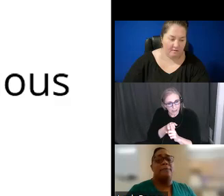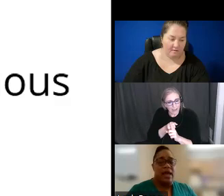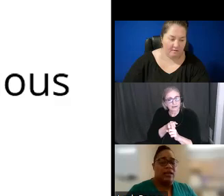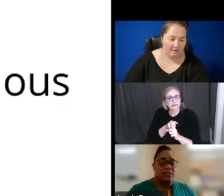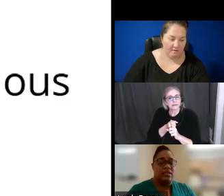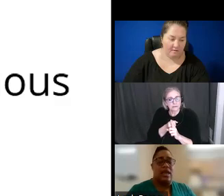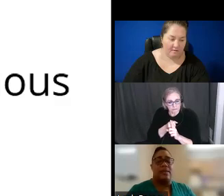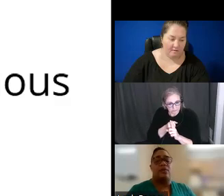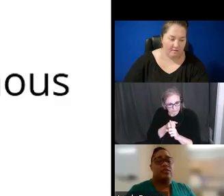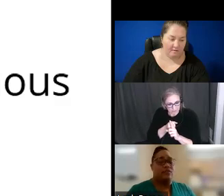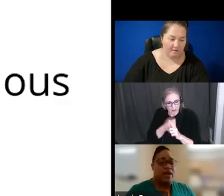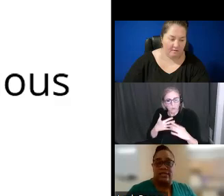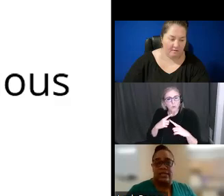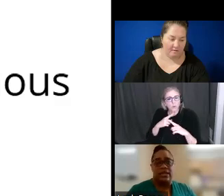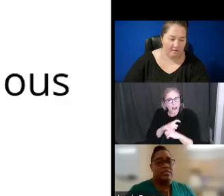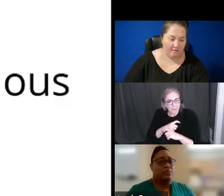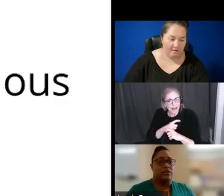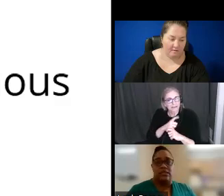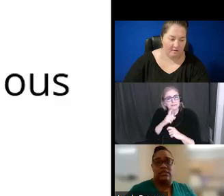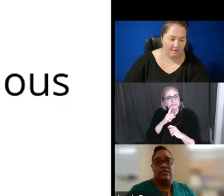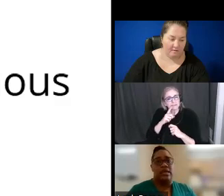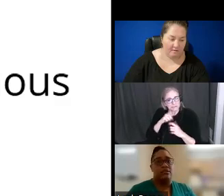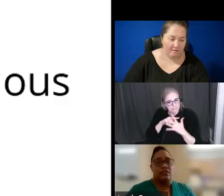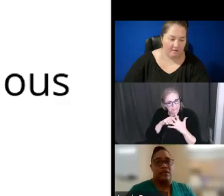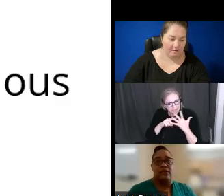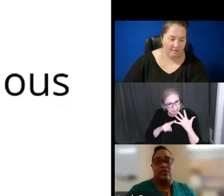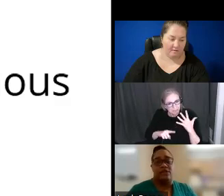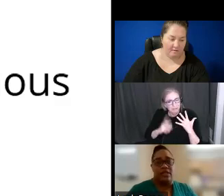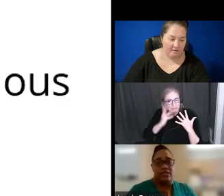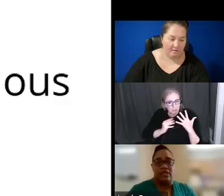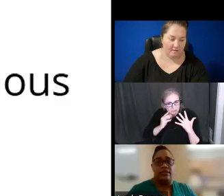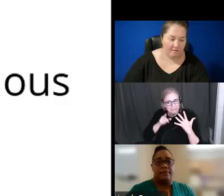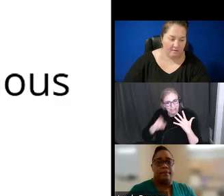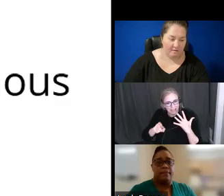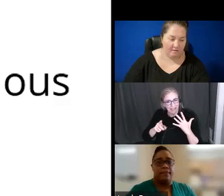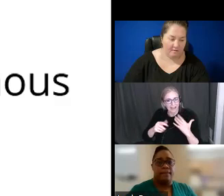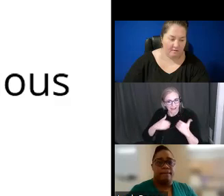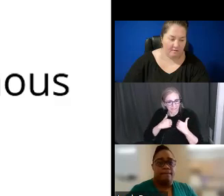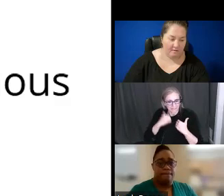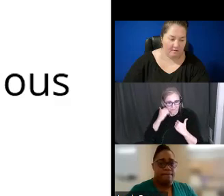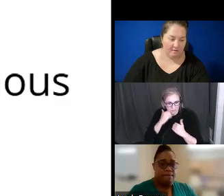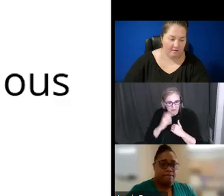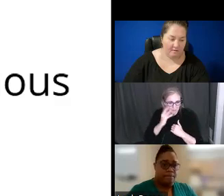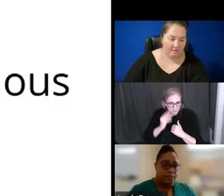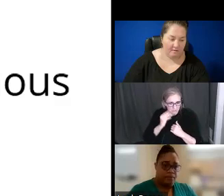the complex and multifaceted experiences that our survivors are facing.